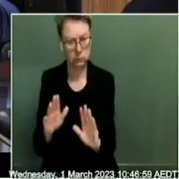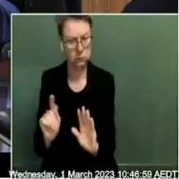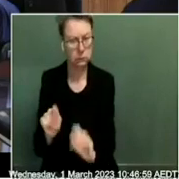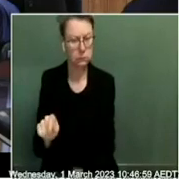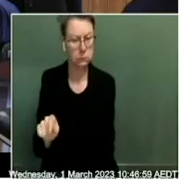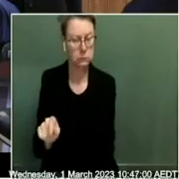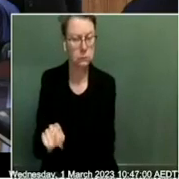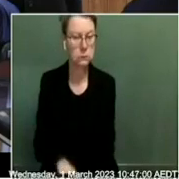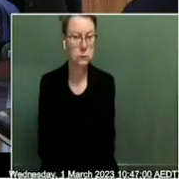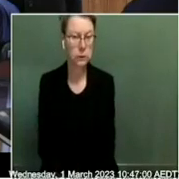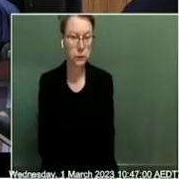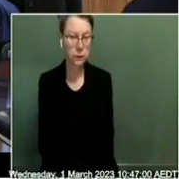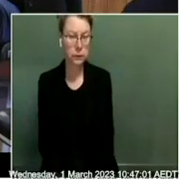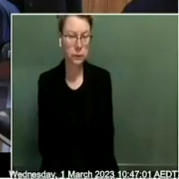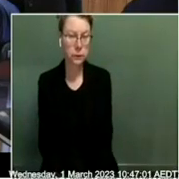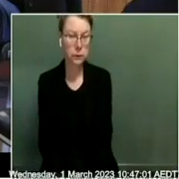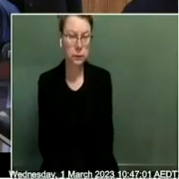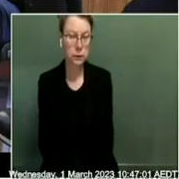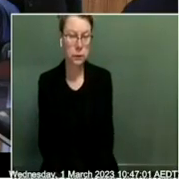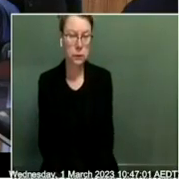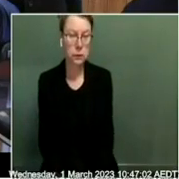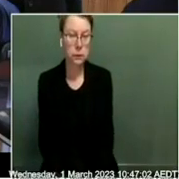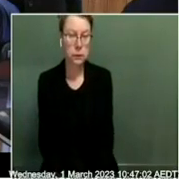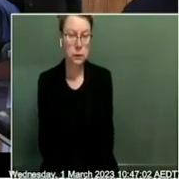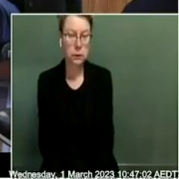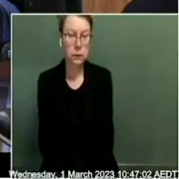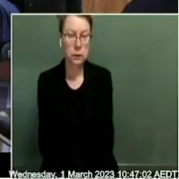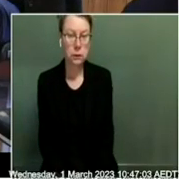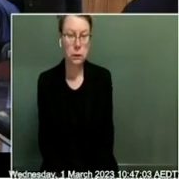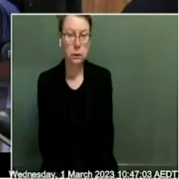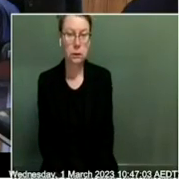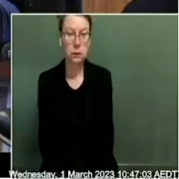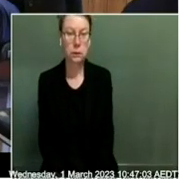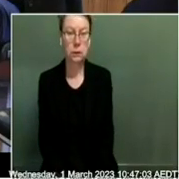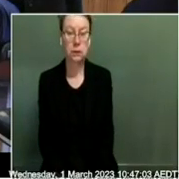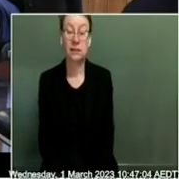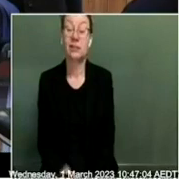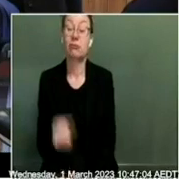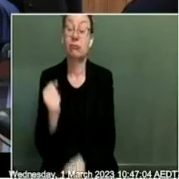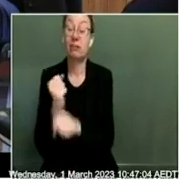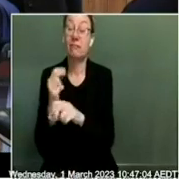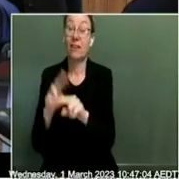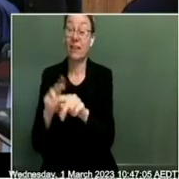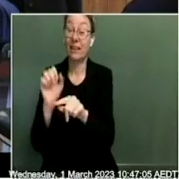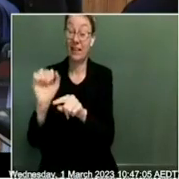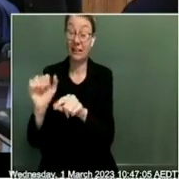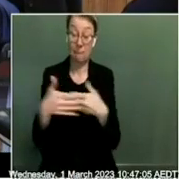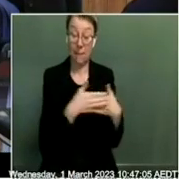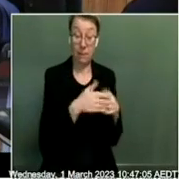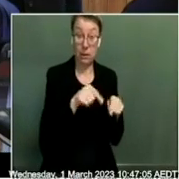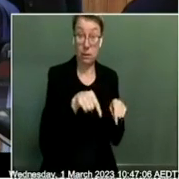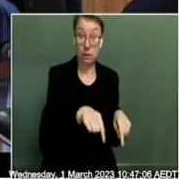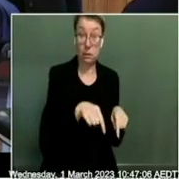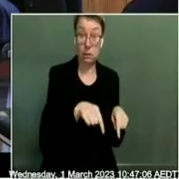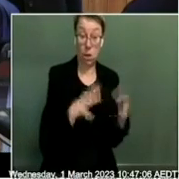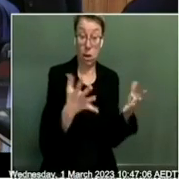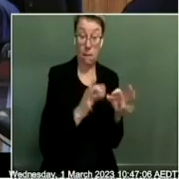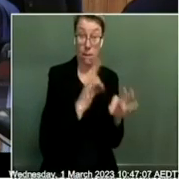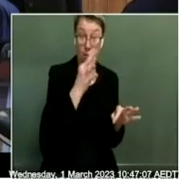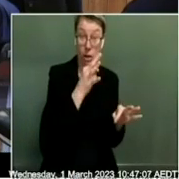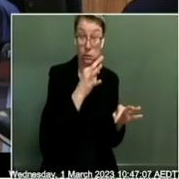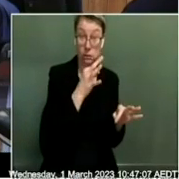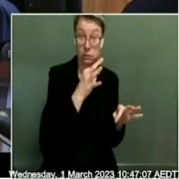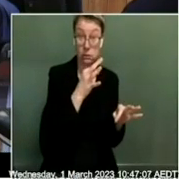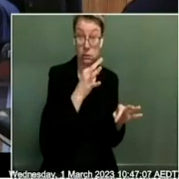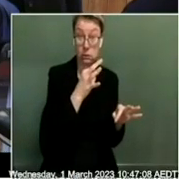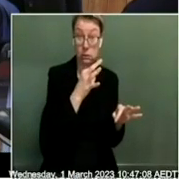You know, his babies are here in Ballarat, and he was at Yambuck when they told him that they took his babies. So back to that,